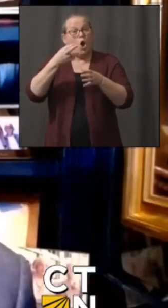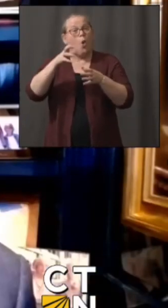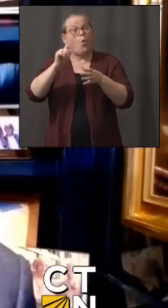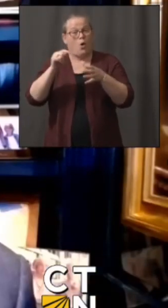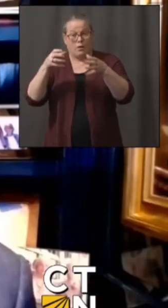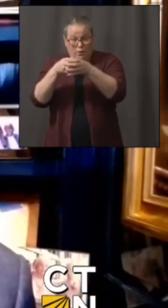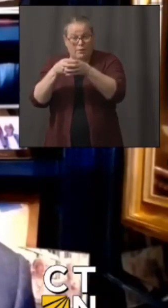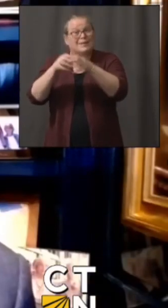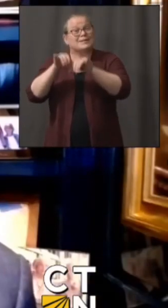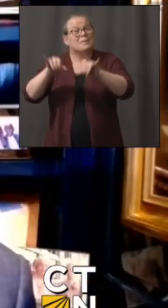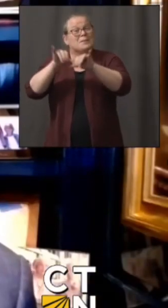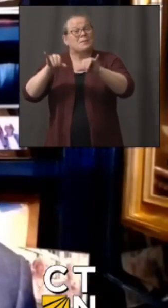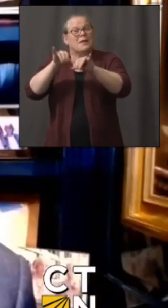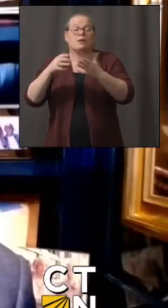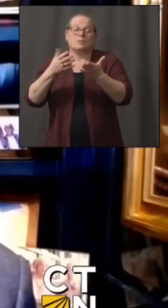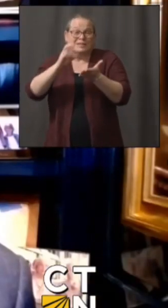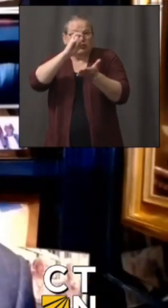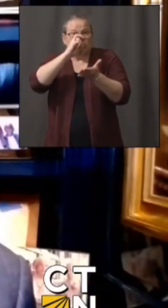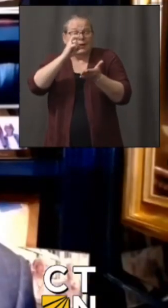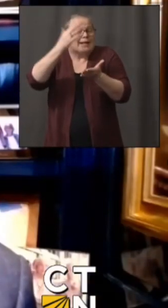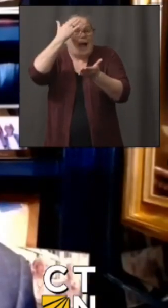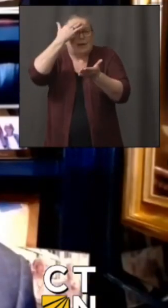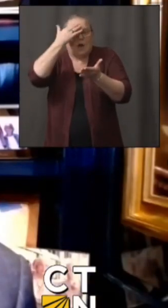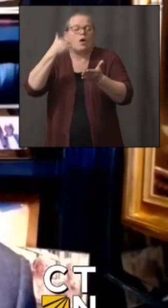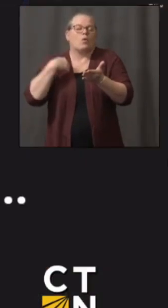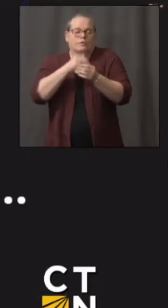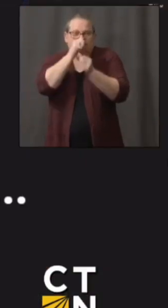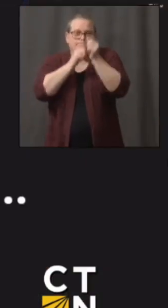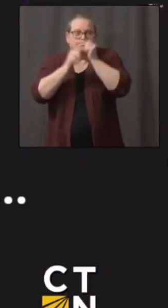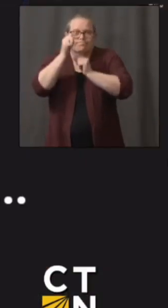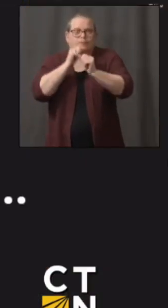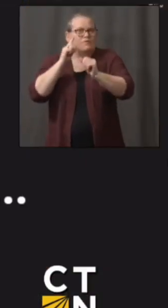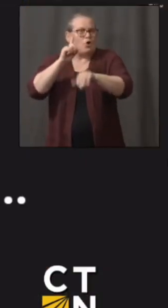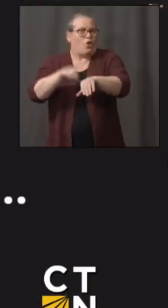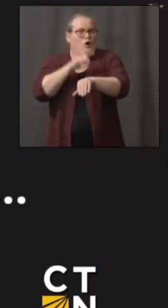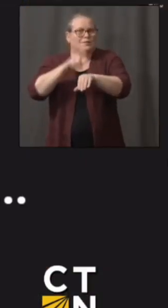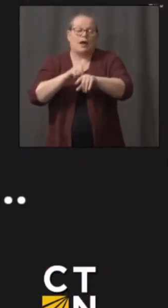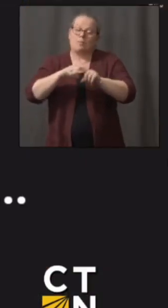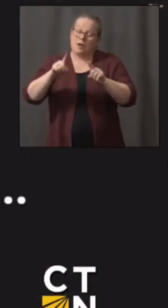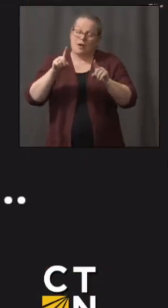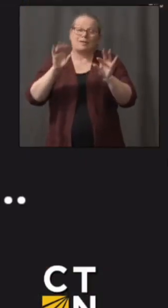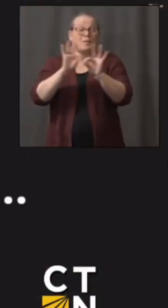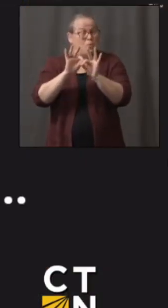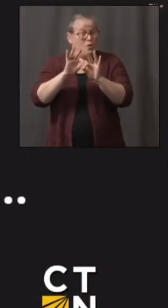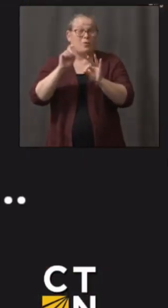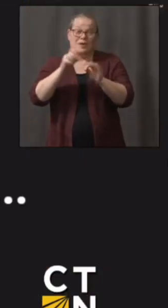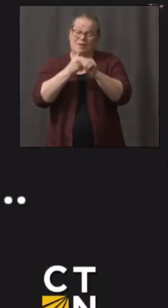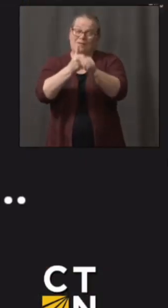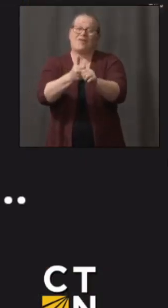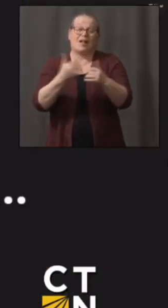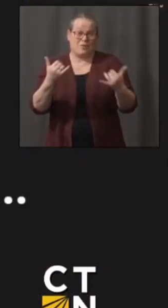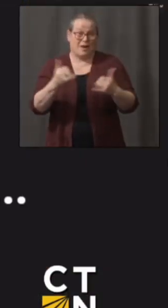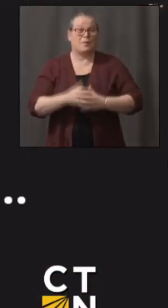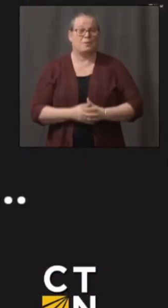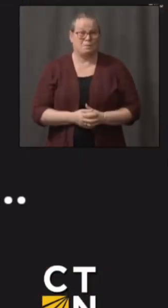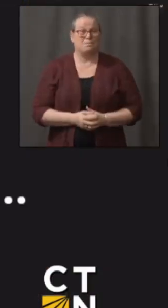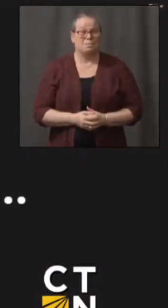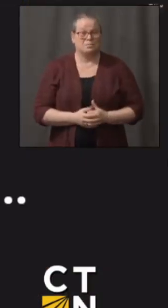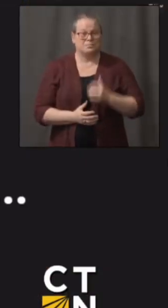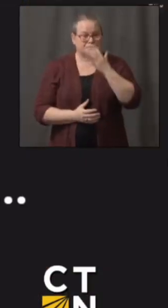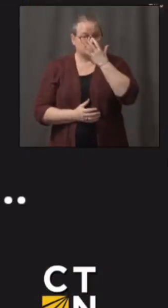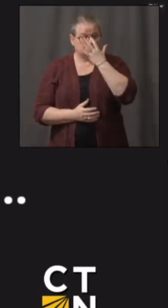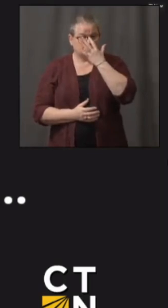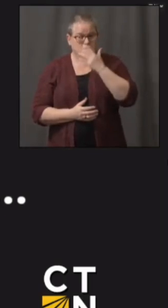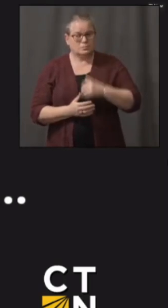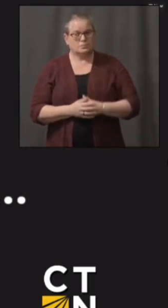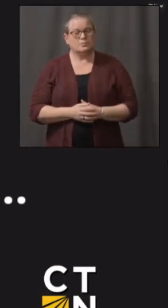lot faster if you stay strict now. So just to clarify, you're planning on keeping the gathering